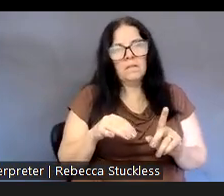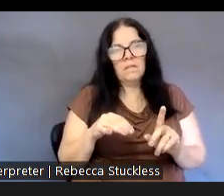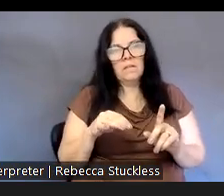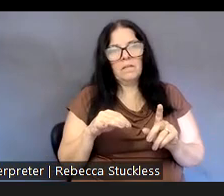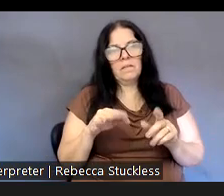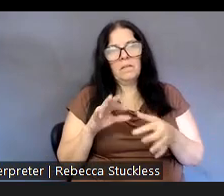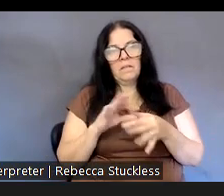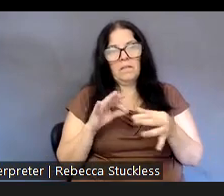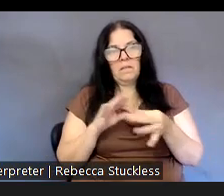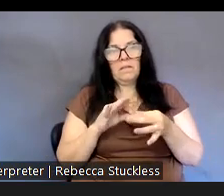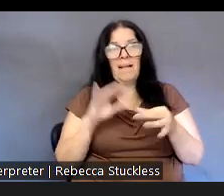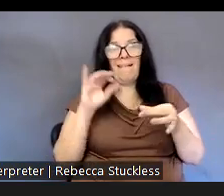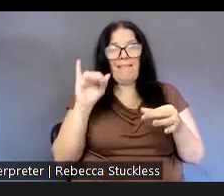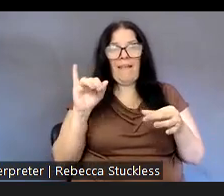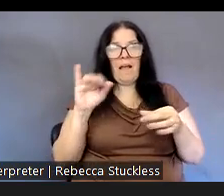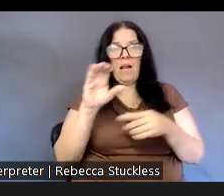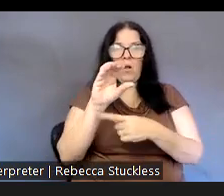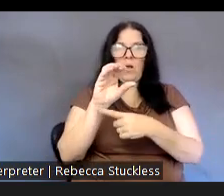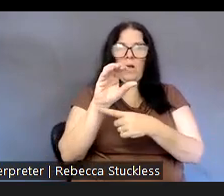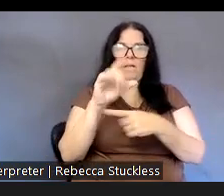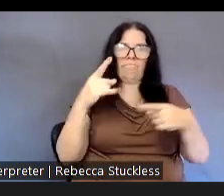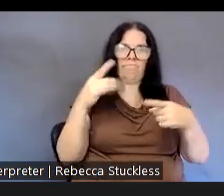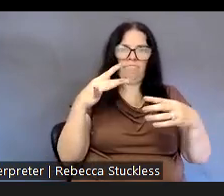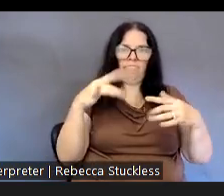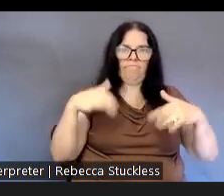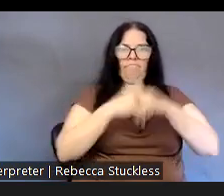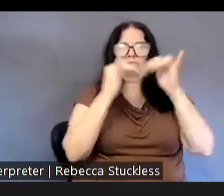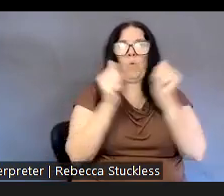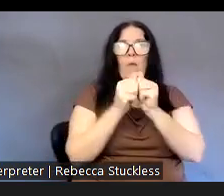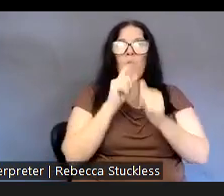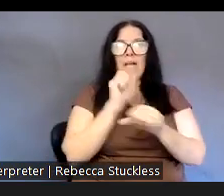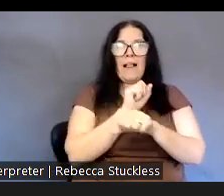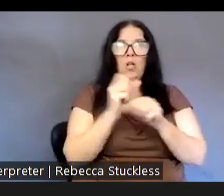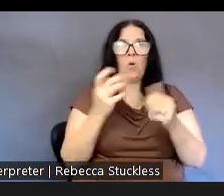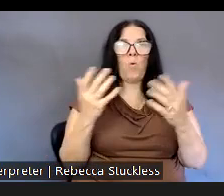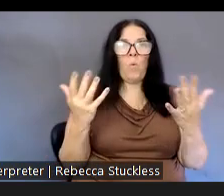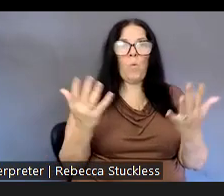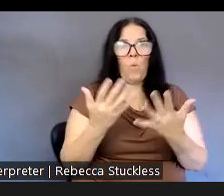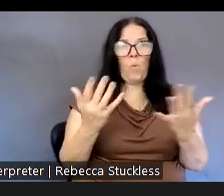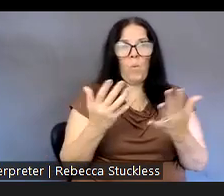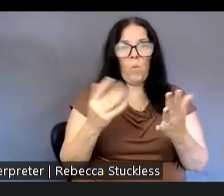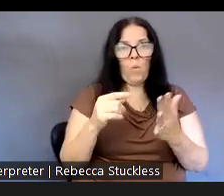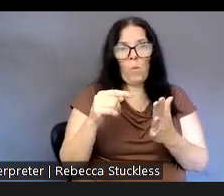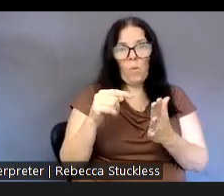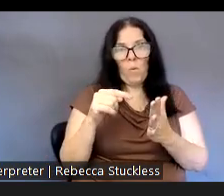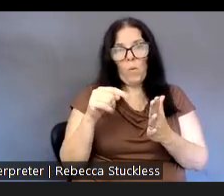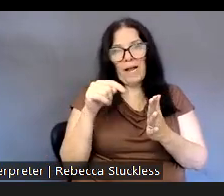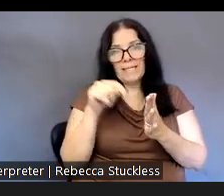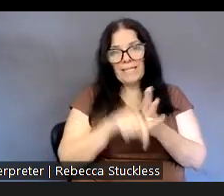entitled "Collision with Reality: What Depth Psychology Can Teach Us About Victimhood Culture and Teen Anxiety,"